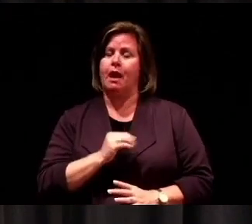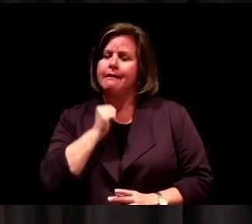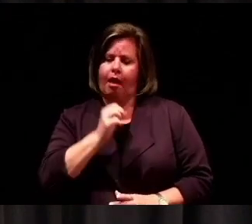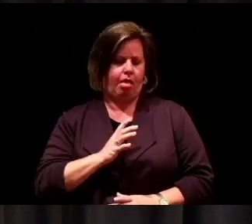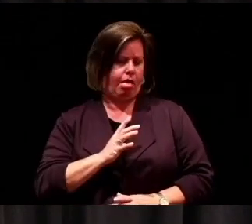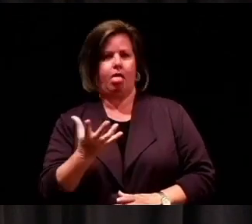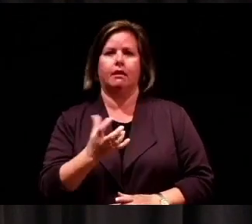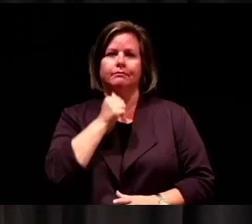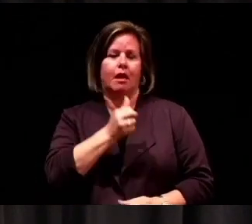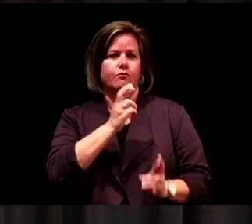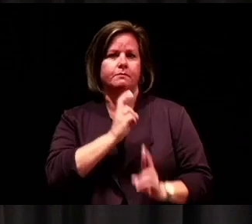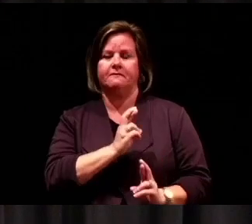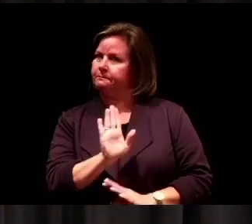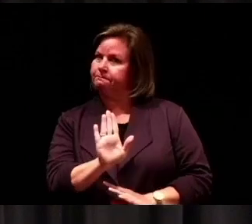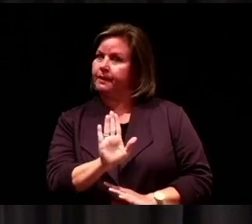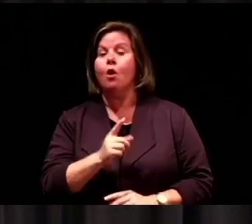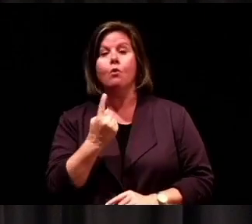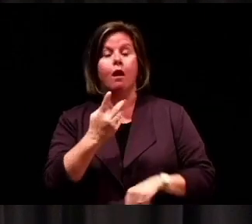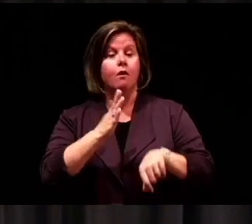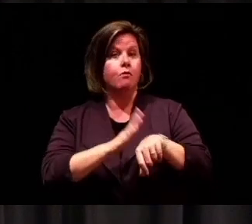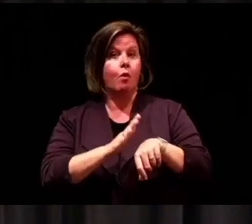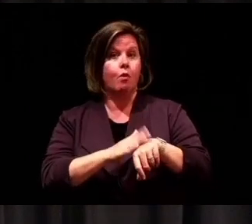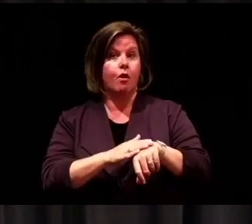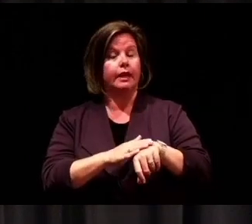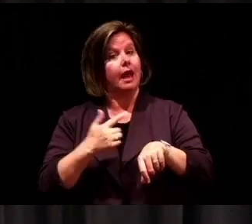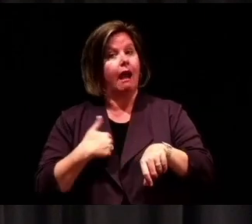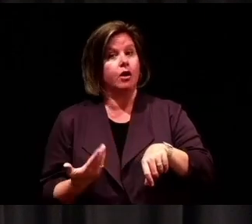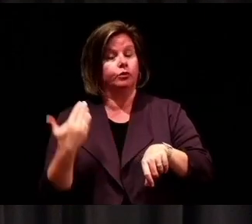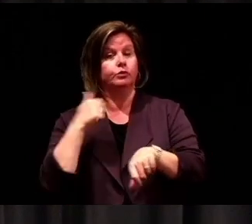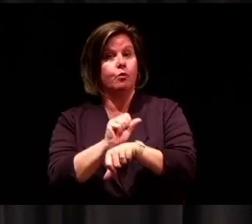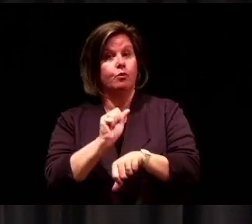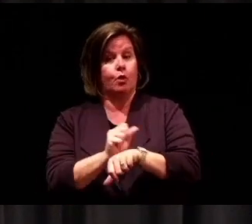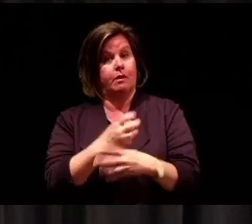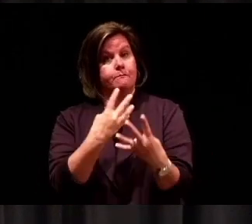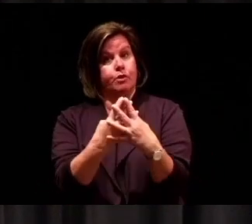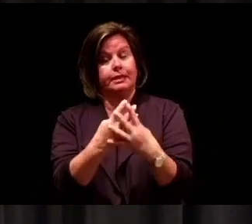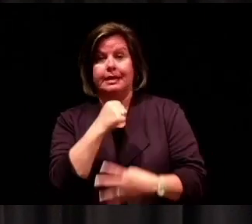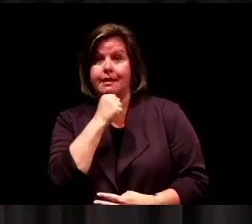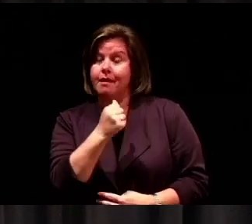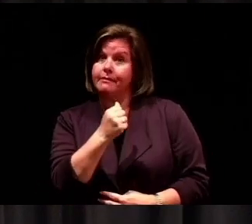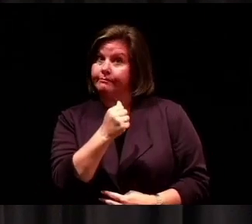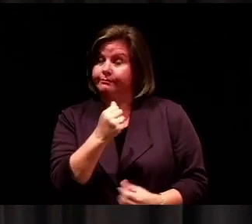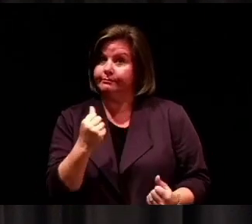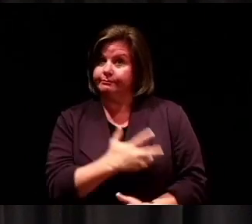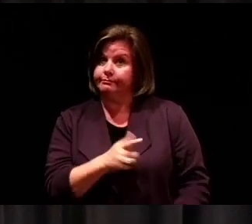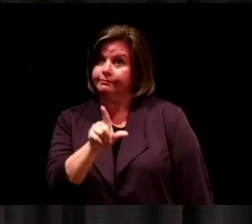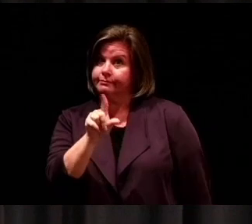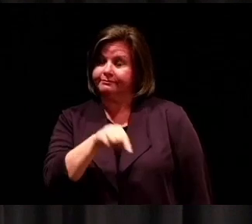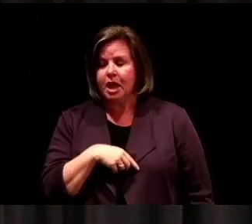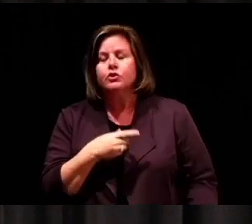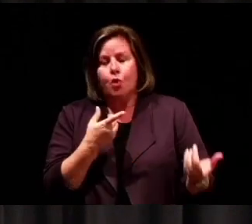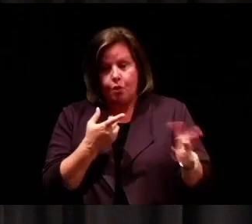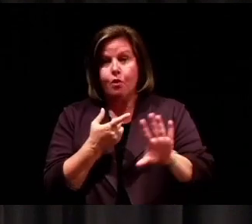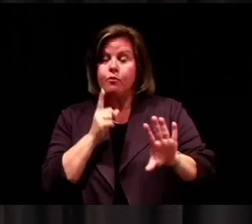credit ratings and mortgages. So just like you've heard in other sessions, we'd like to see a couple policy recommendations if